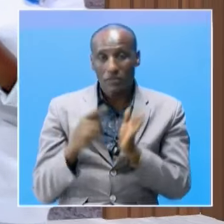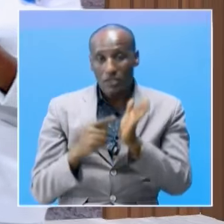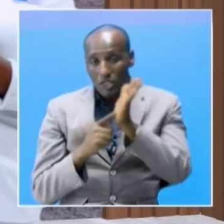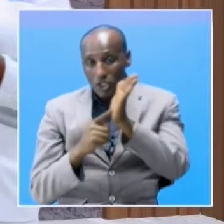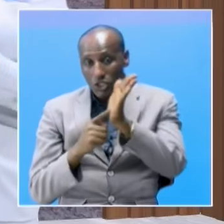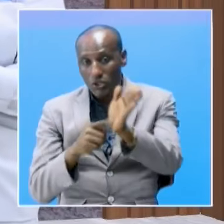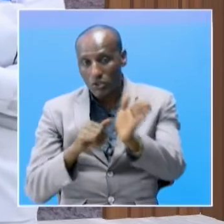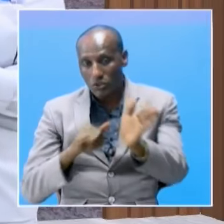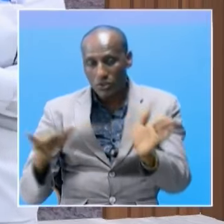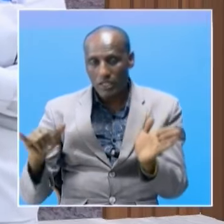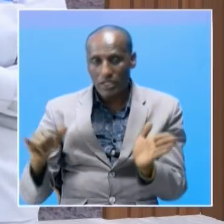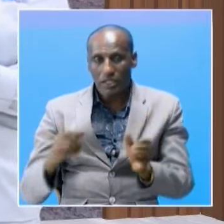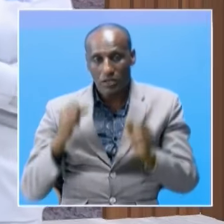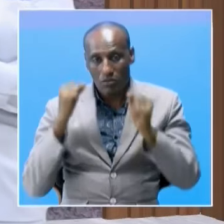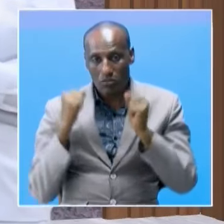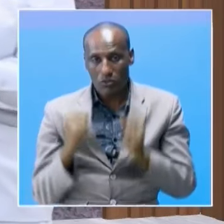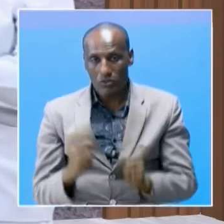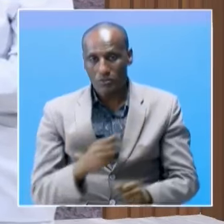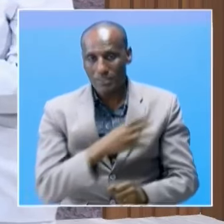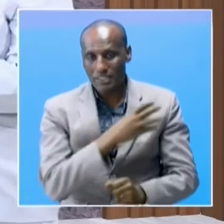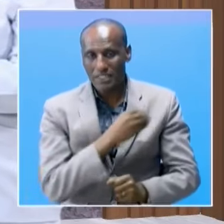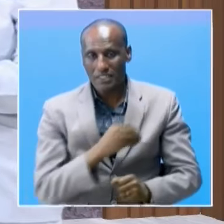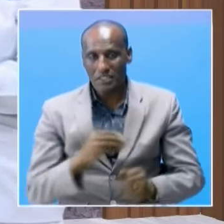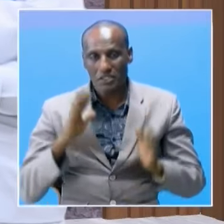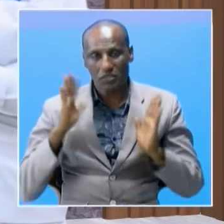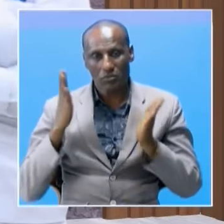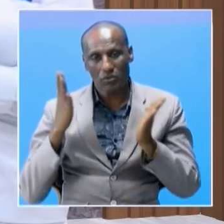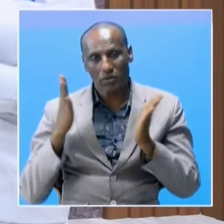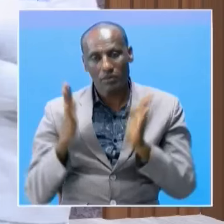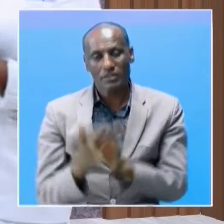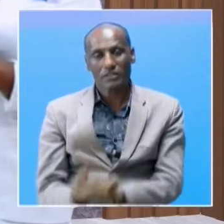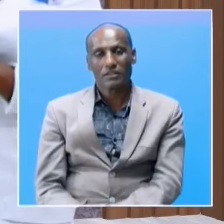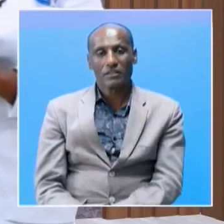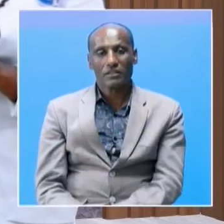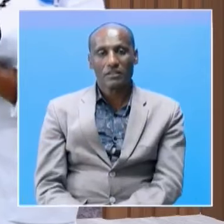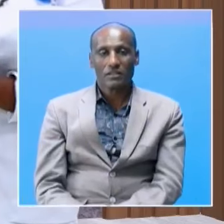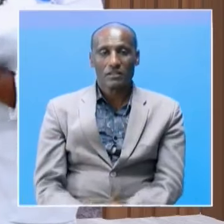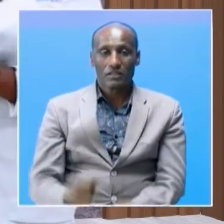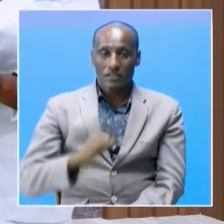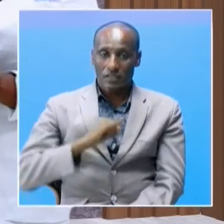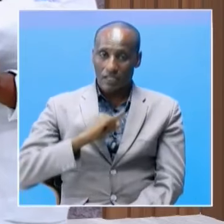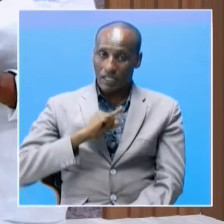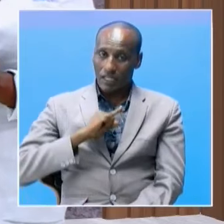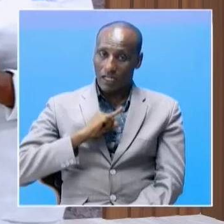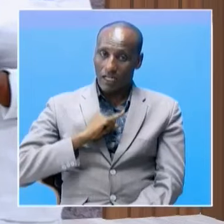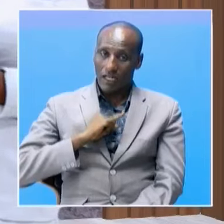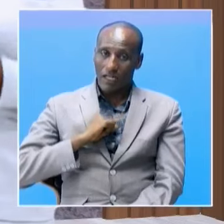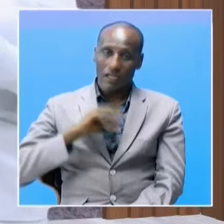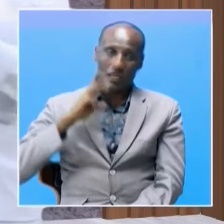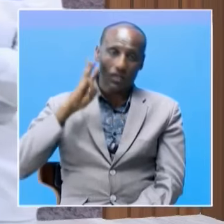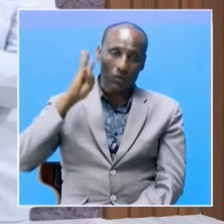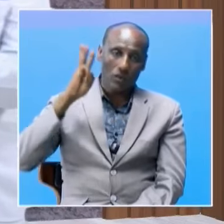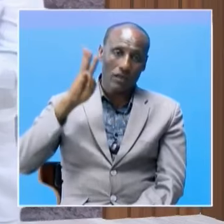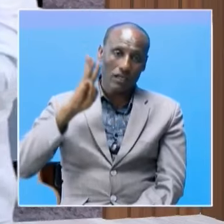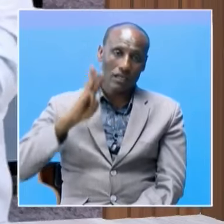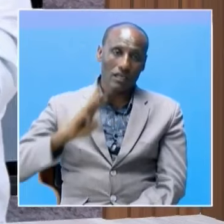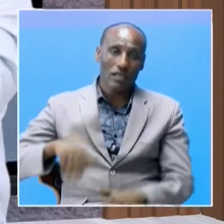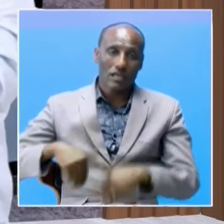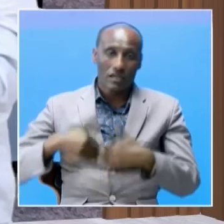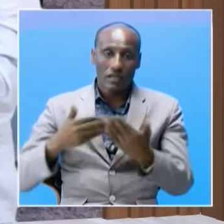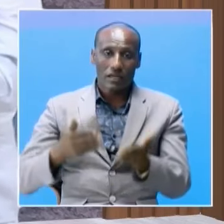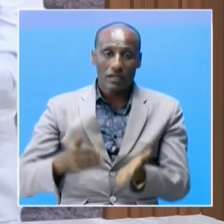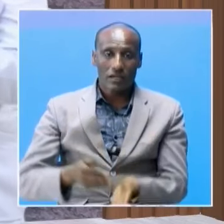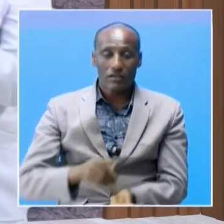and probability. These are the second group. I will give you a good examples just to make you